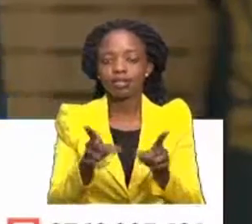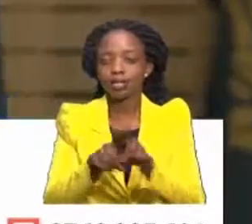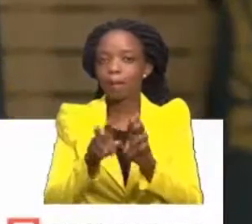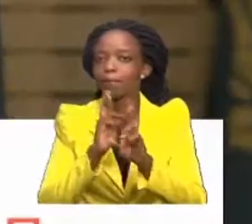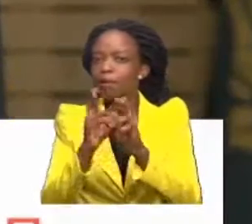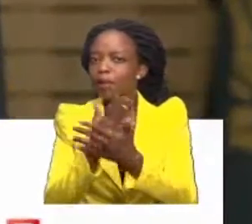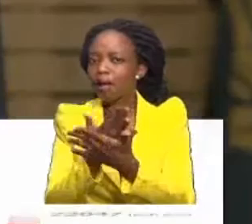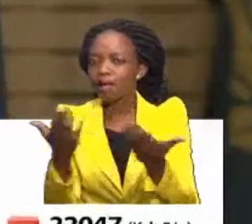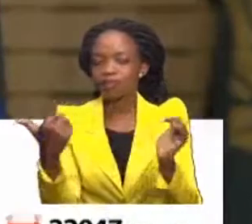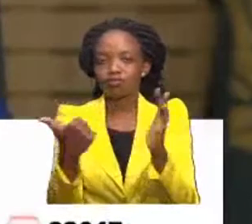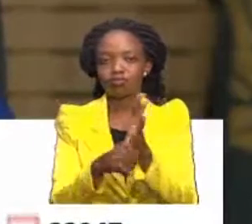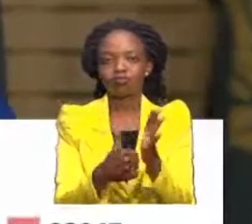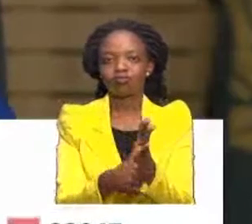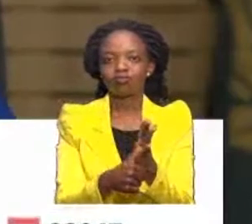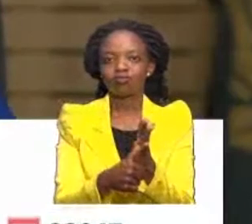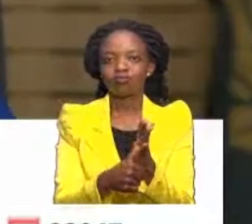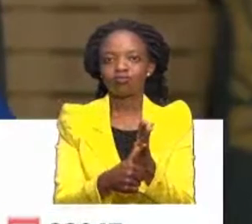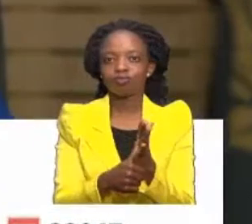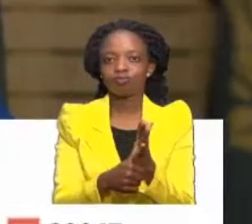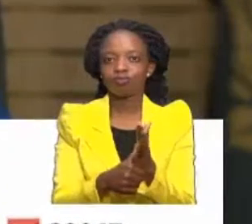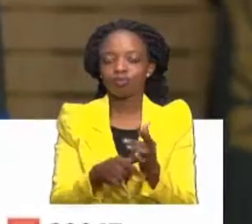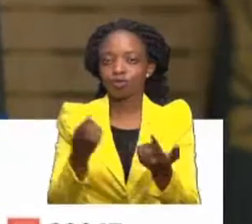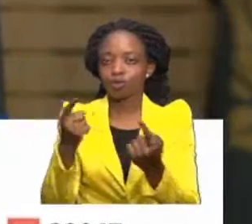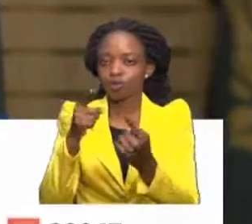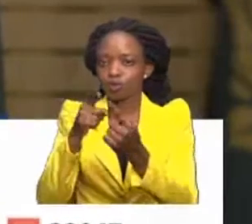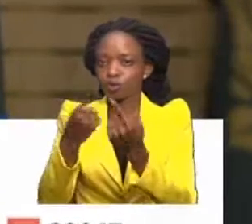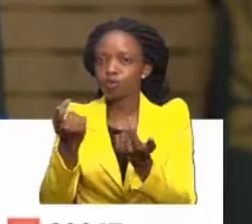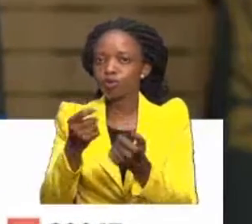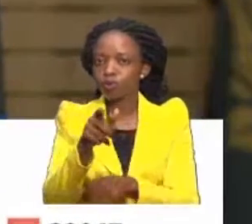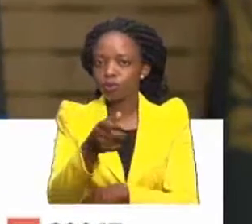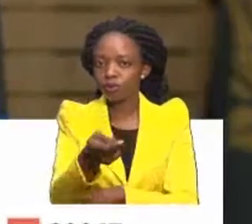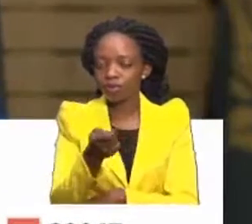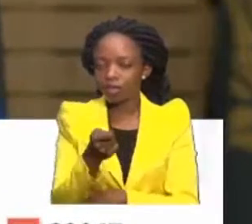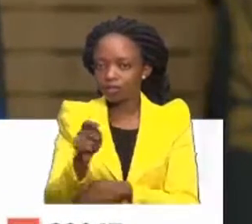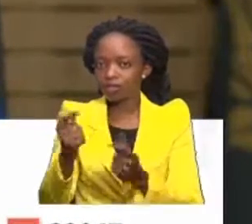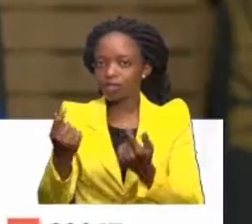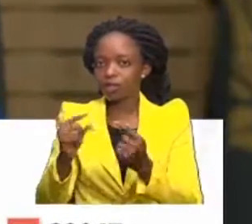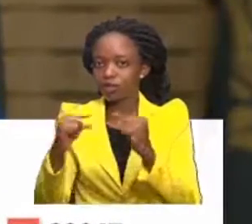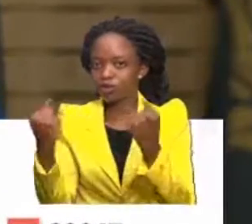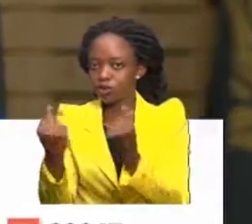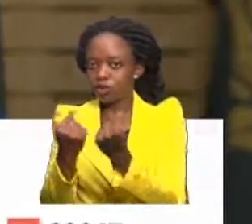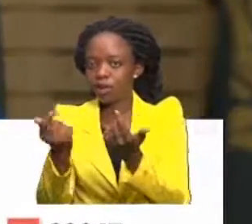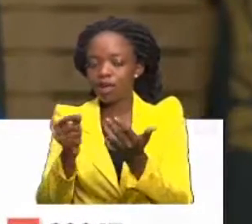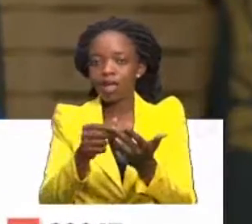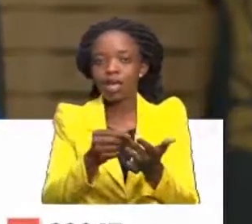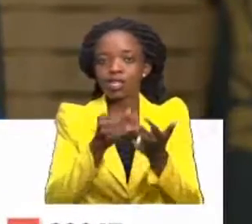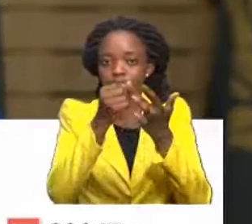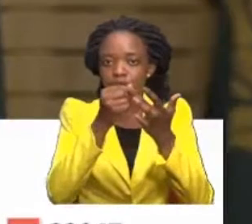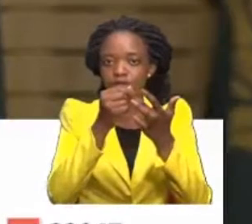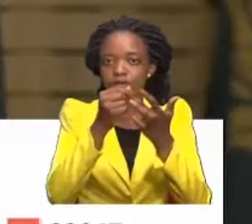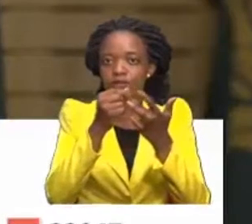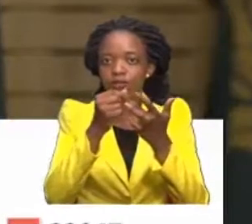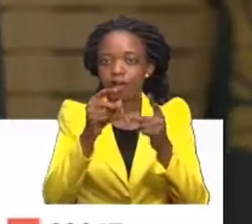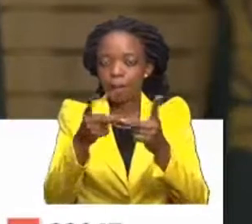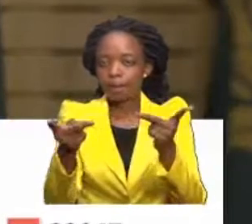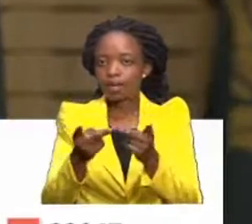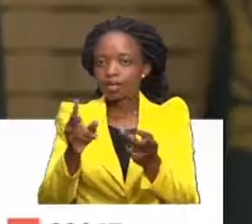any incidents to anti-stock theft unit and other specialized units, including